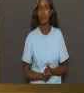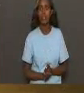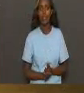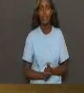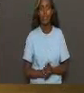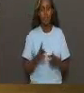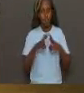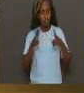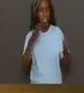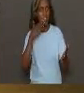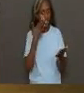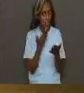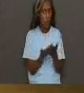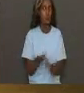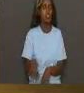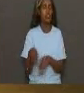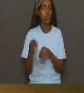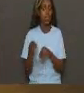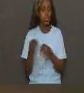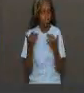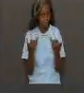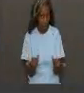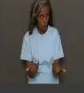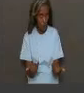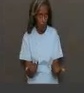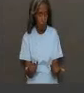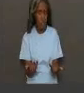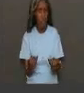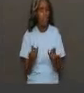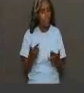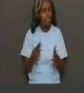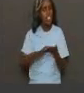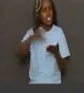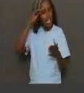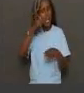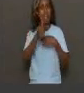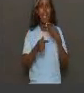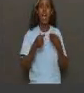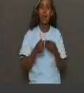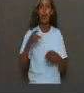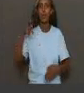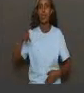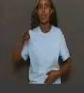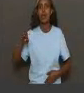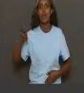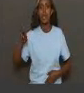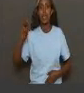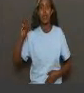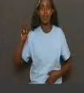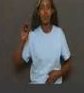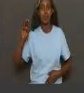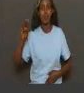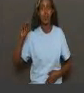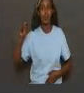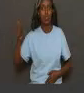Very good, students. Now, let us learn about permutation